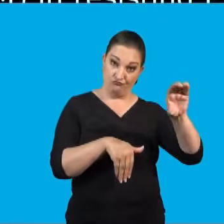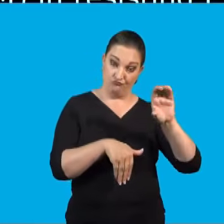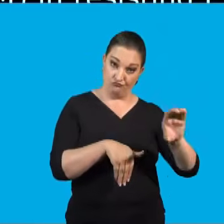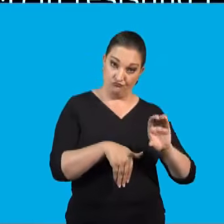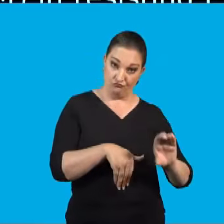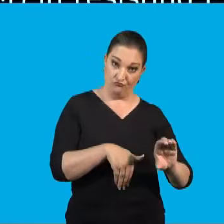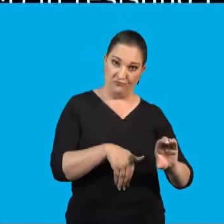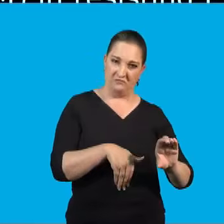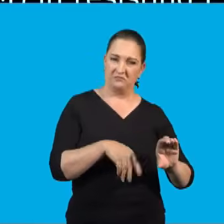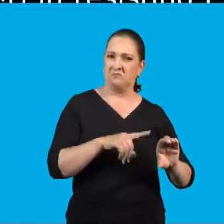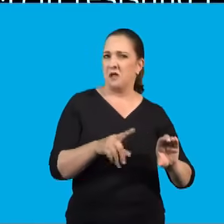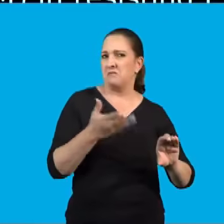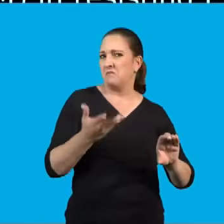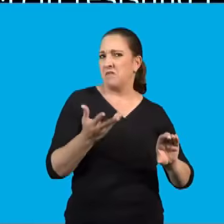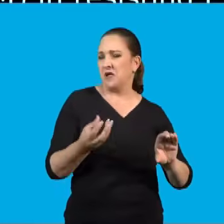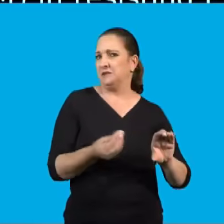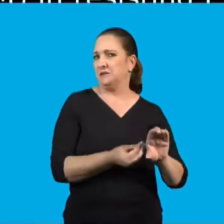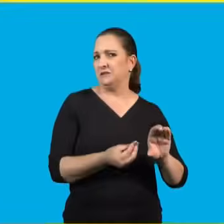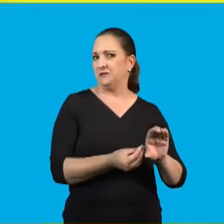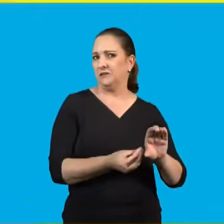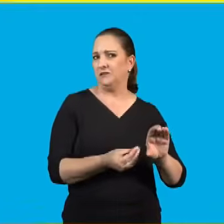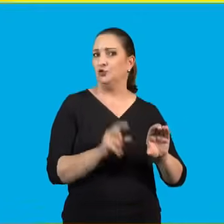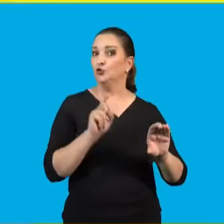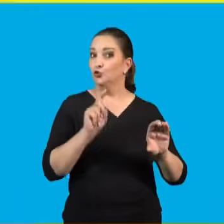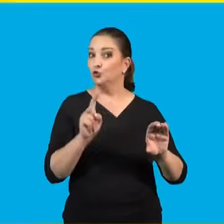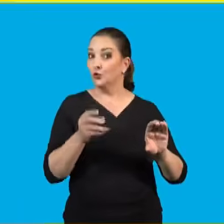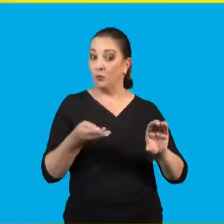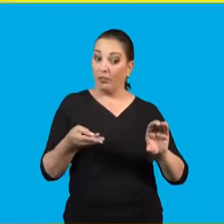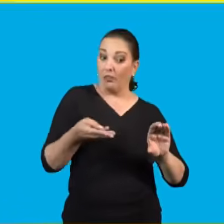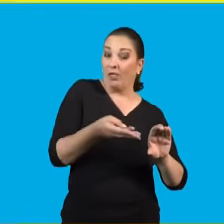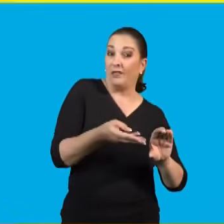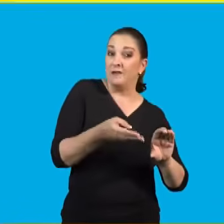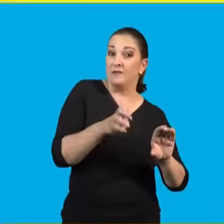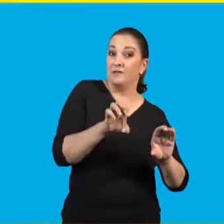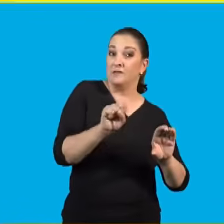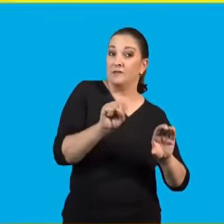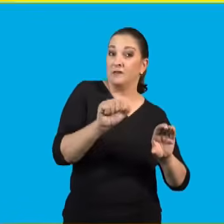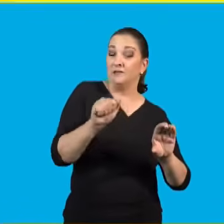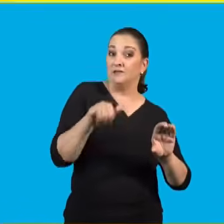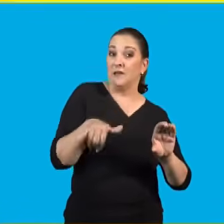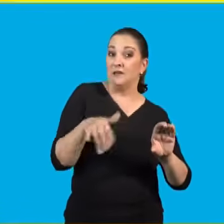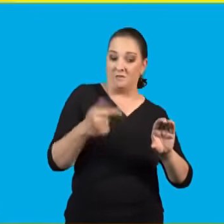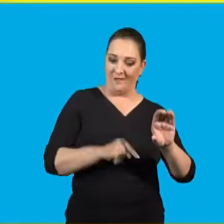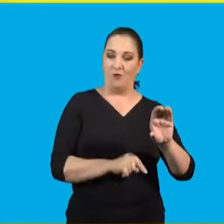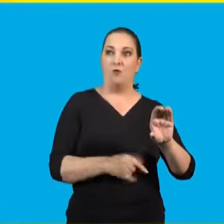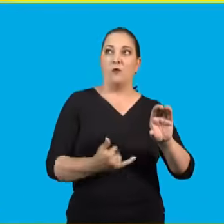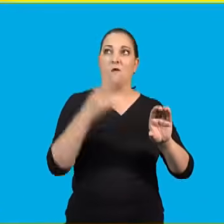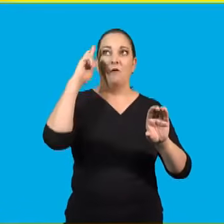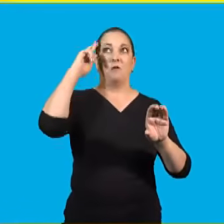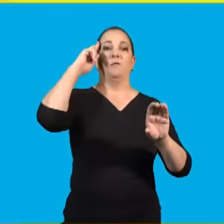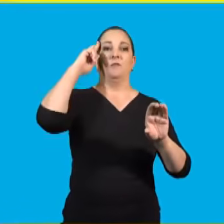essay. If there is something that should have been in the paragraphs of the essay, but then you forgot to